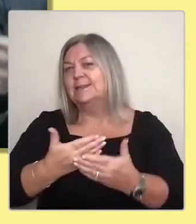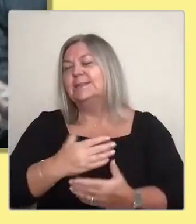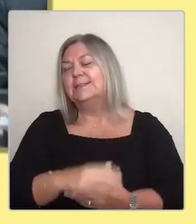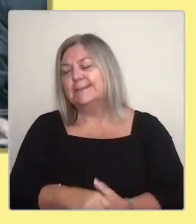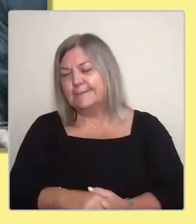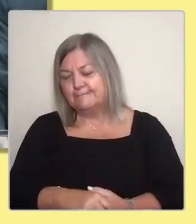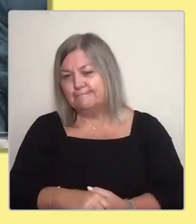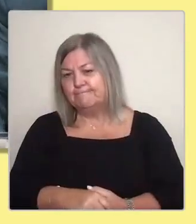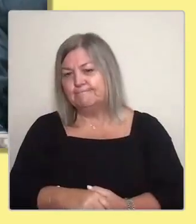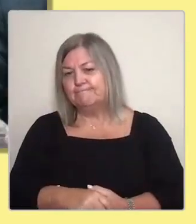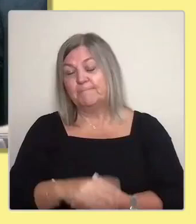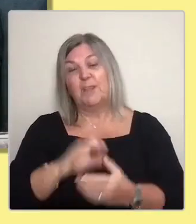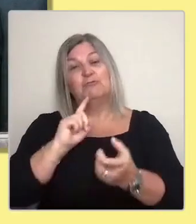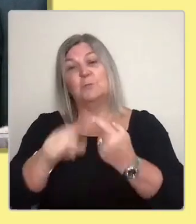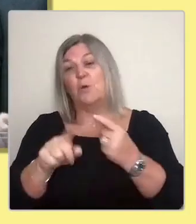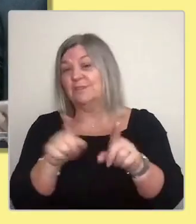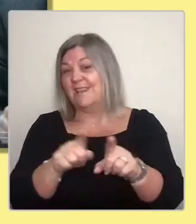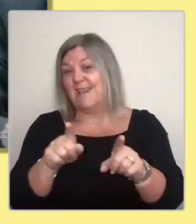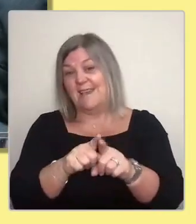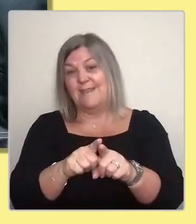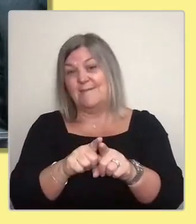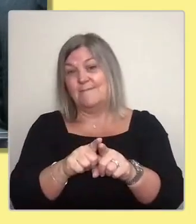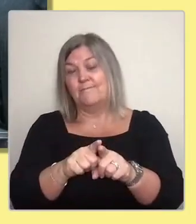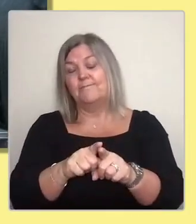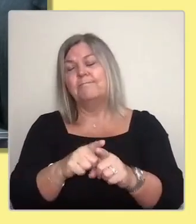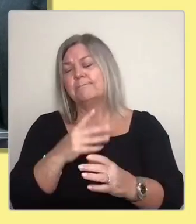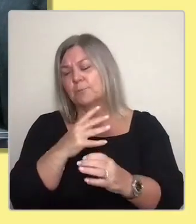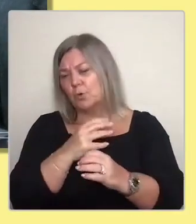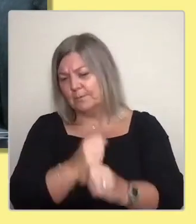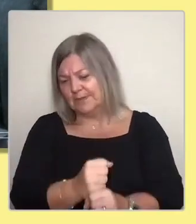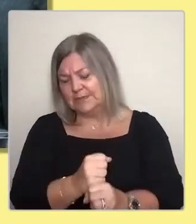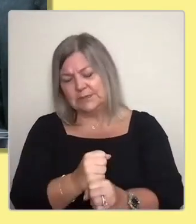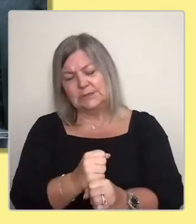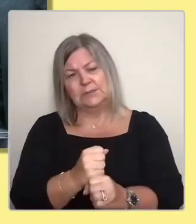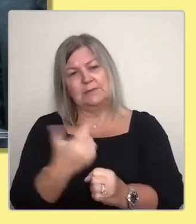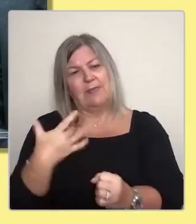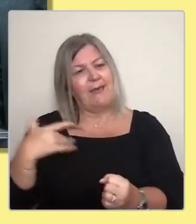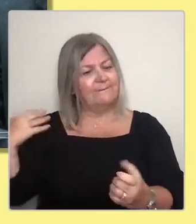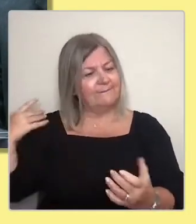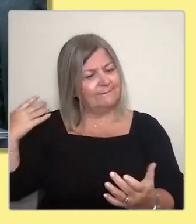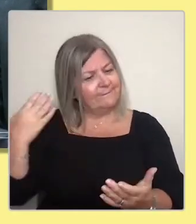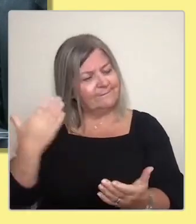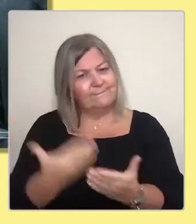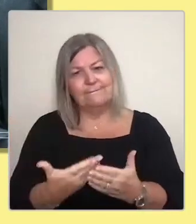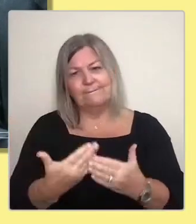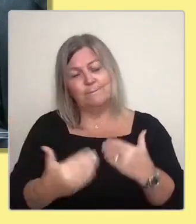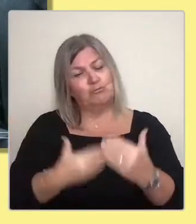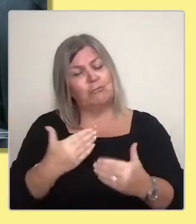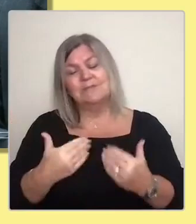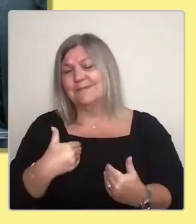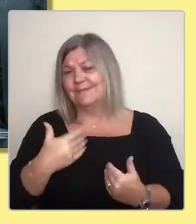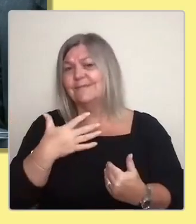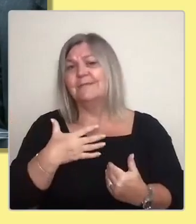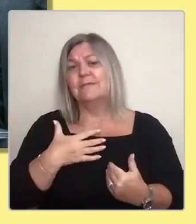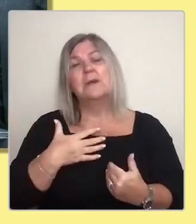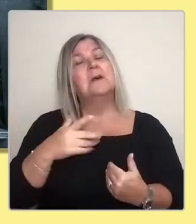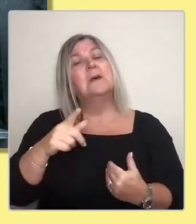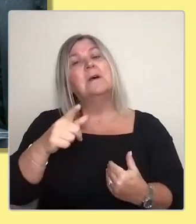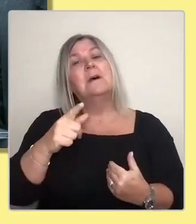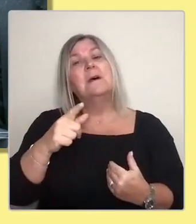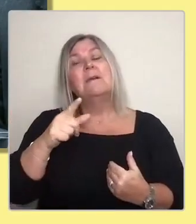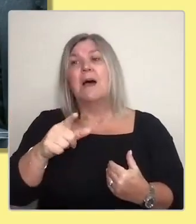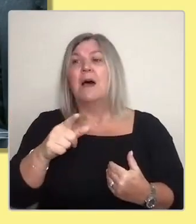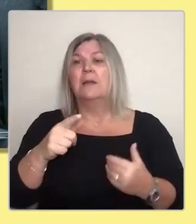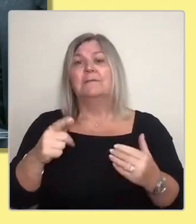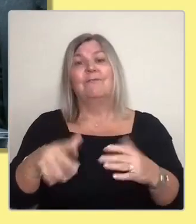say the same thing that I said then. So I'm a committed lifelong progressive. I wasn't in the Parliament when the vote on equal marriage took place,